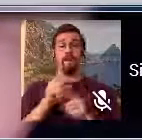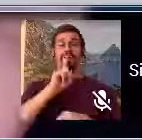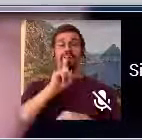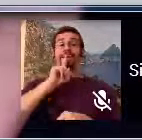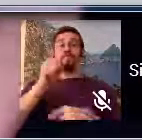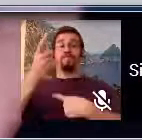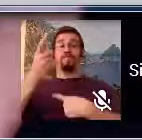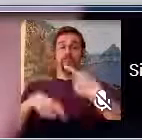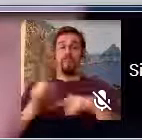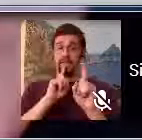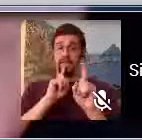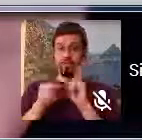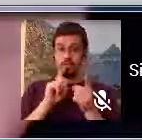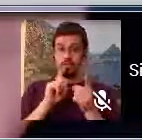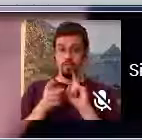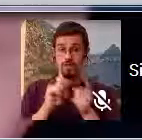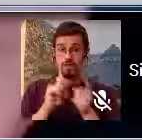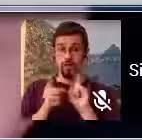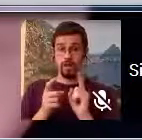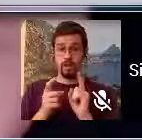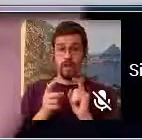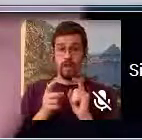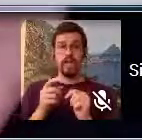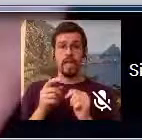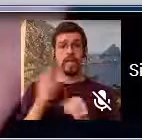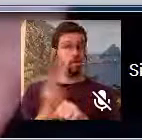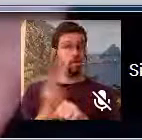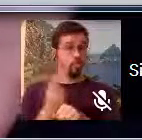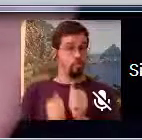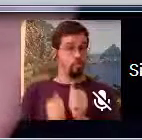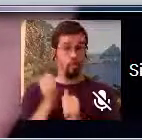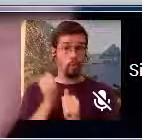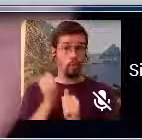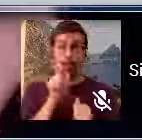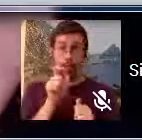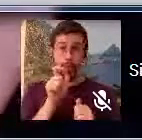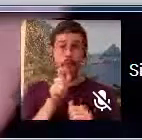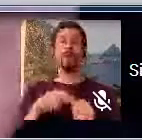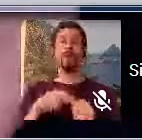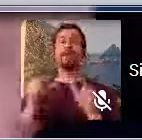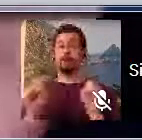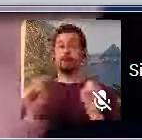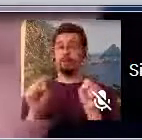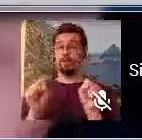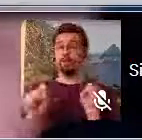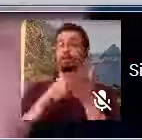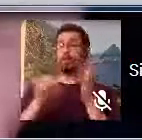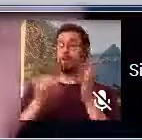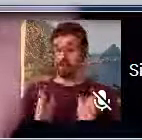been used mostly by linguists and researchers. Next slide, please.